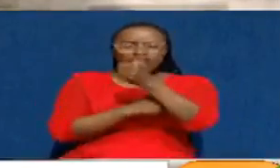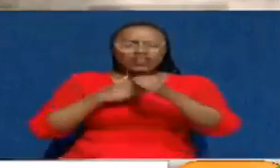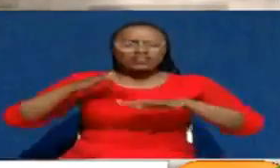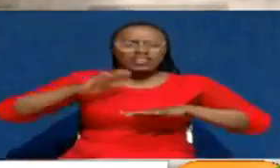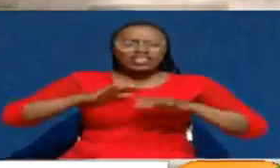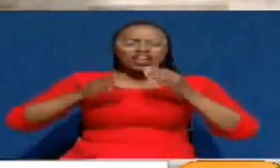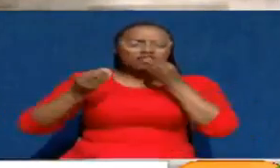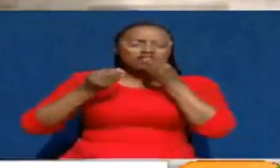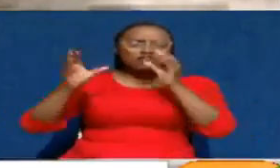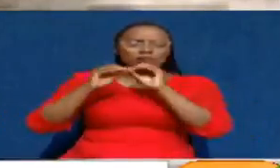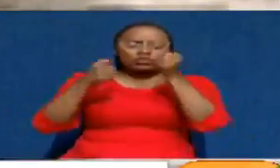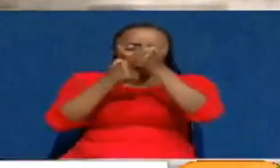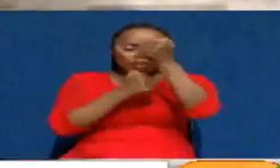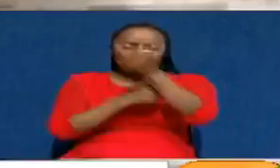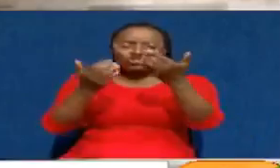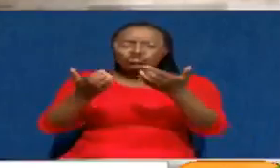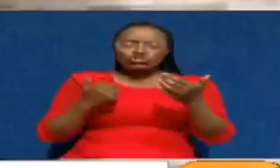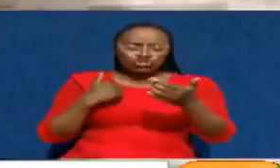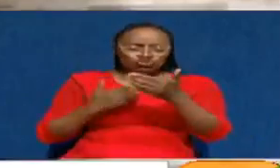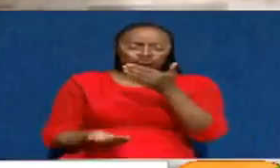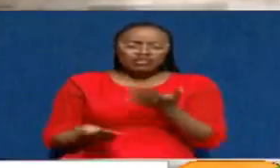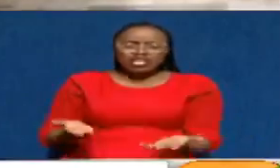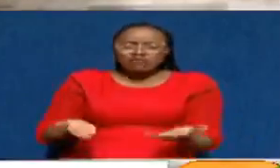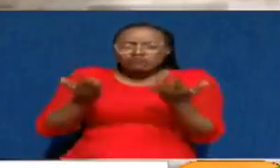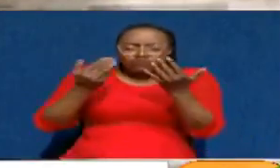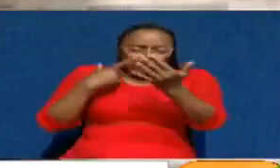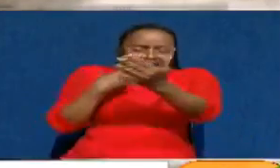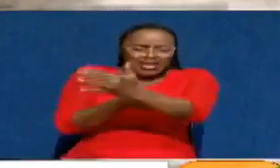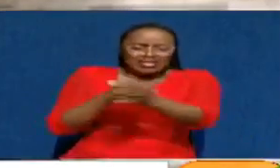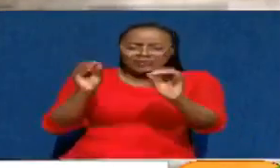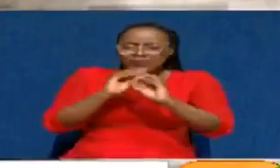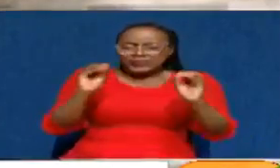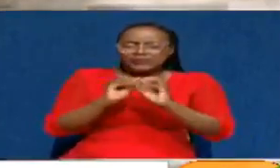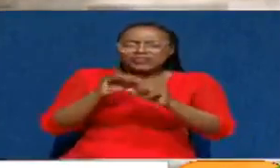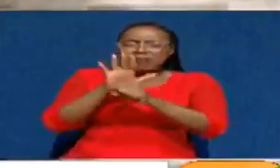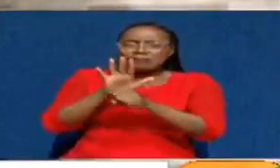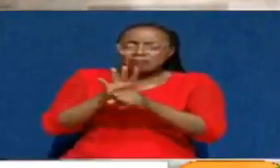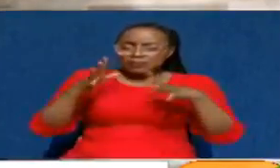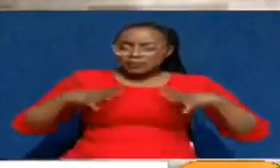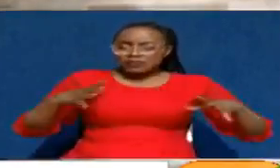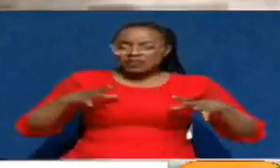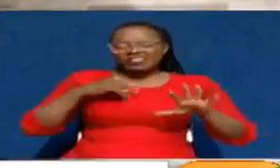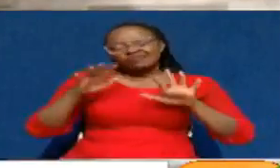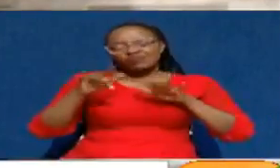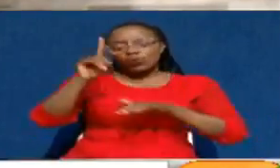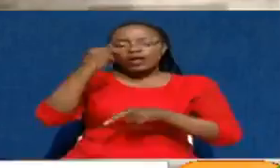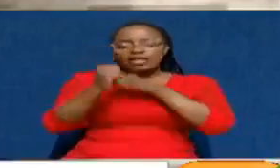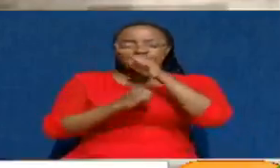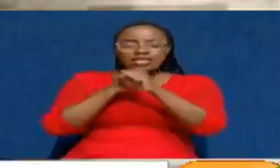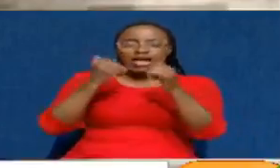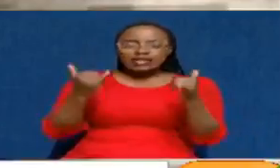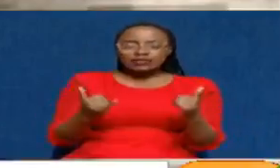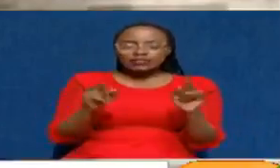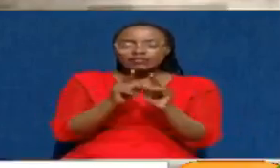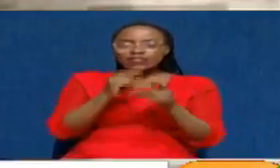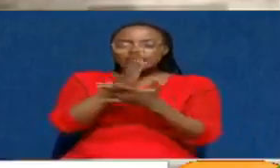enough data to support the need for a booster. Remember, the people who've had the vaccine longest have probably just had it for about a year now. And